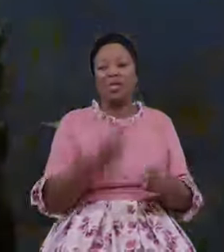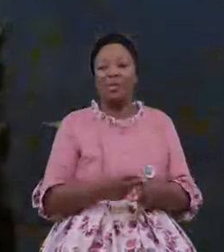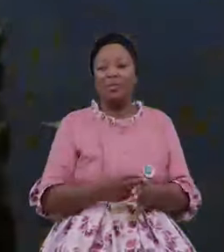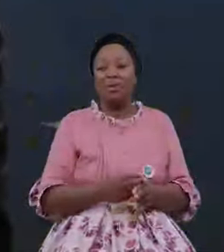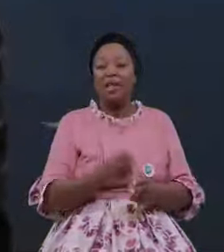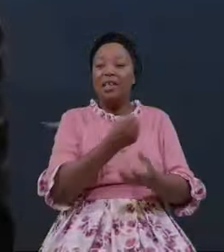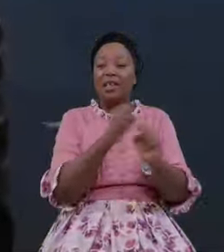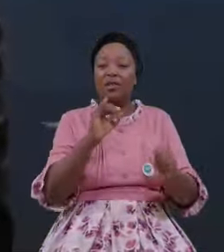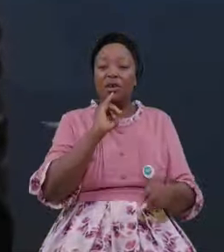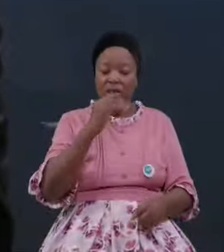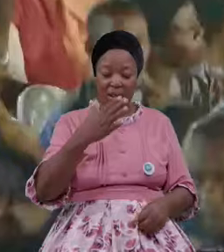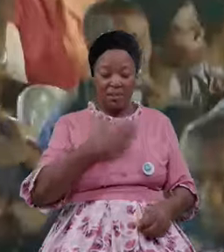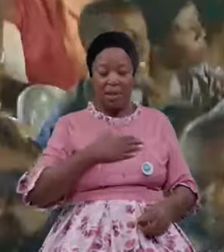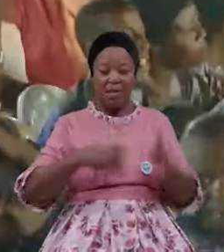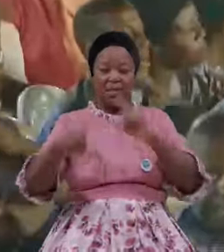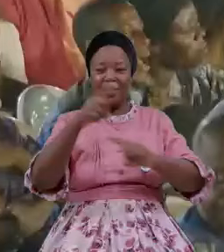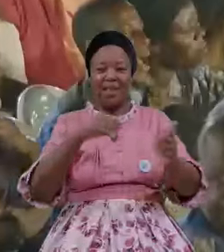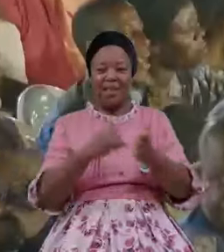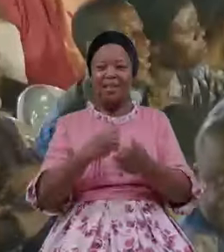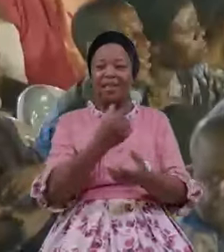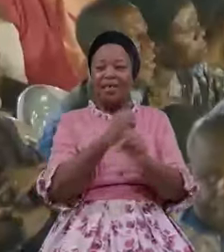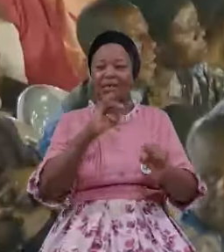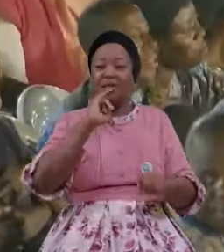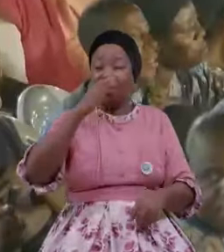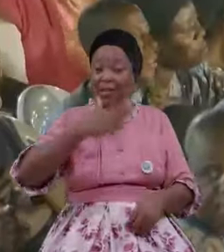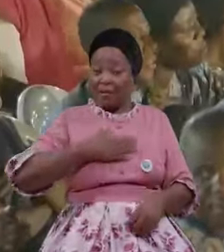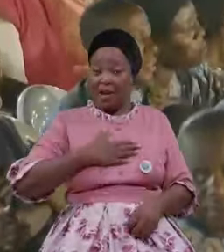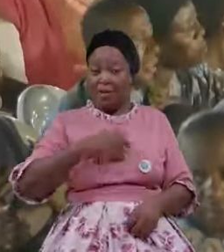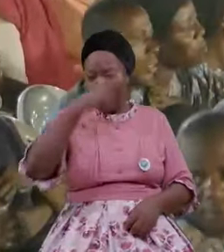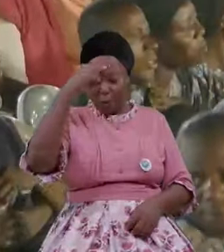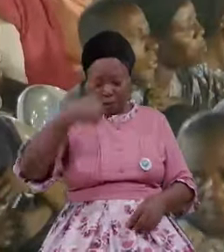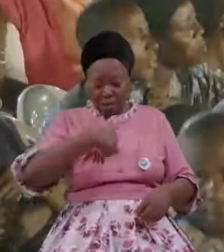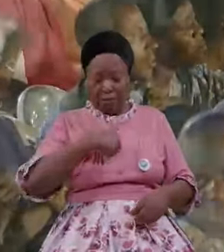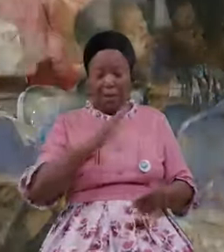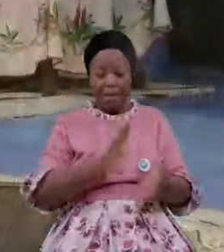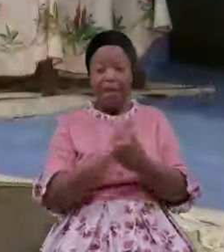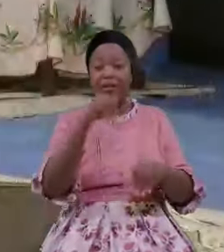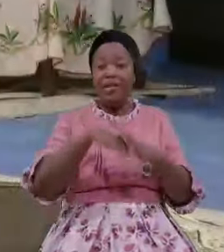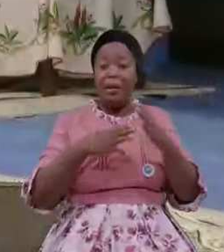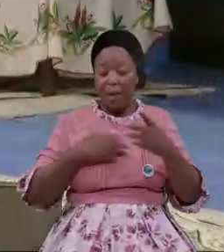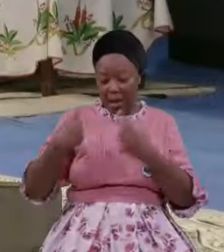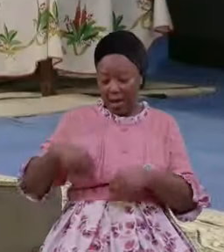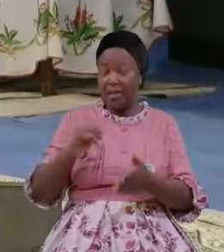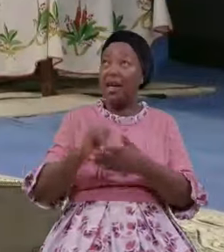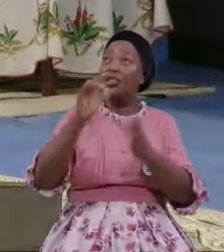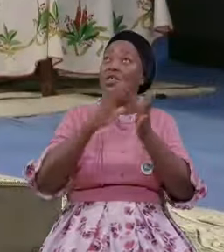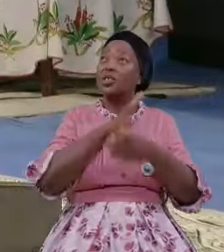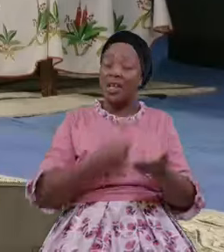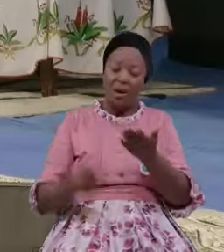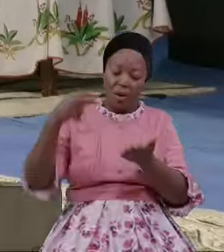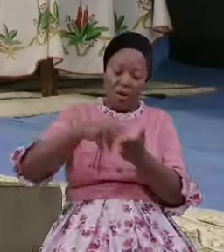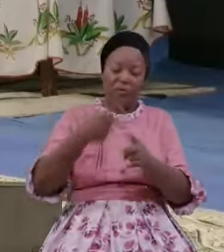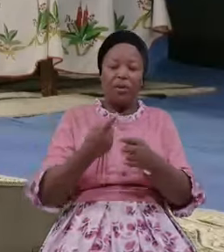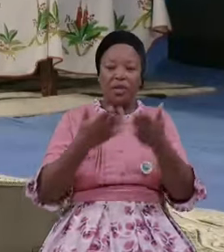Salvation is mine, because I believe in my heart that he rose from the dead. He became Lord of lords and King of kings. And